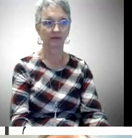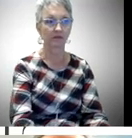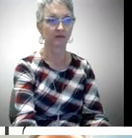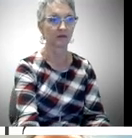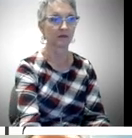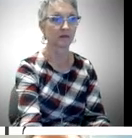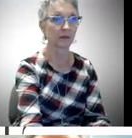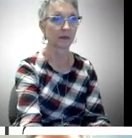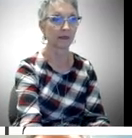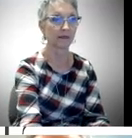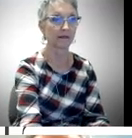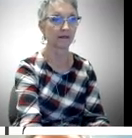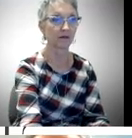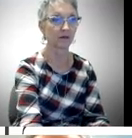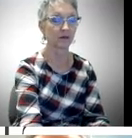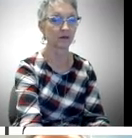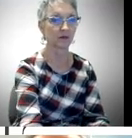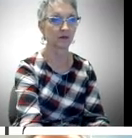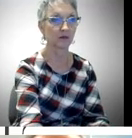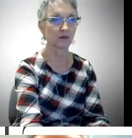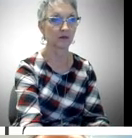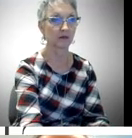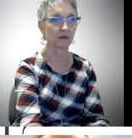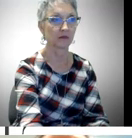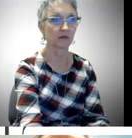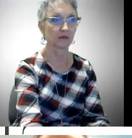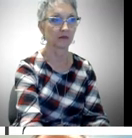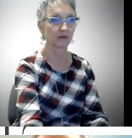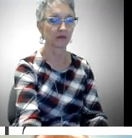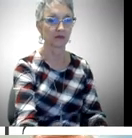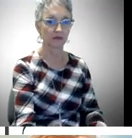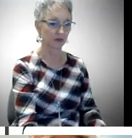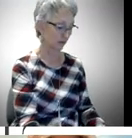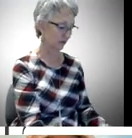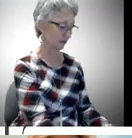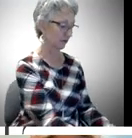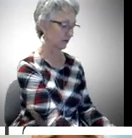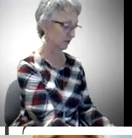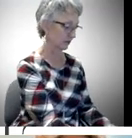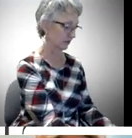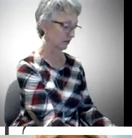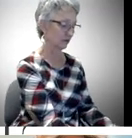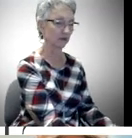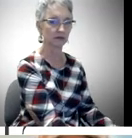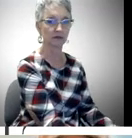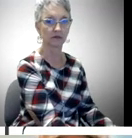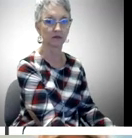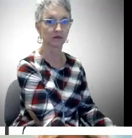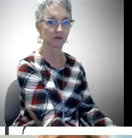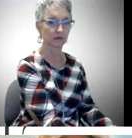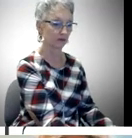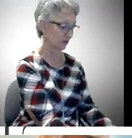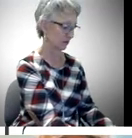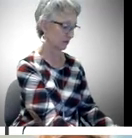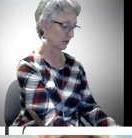be the supporter. And so then they'll put the name of the supporter and their contact information. The one thing that our form does that it